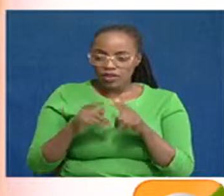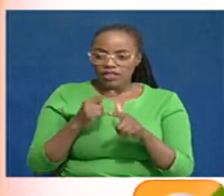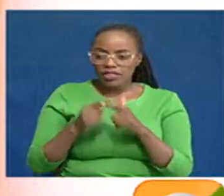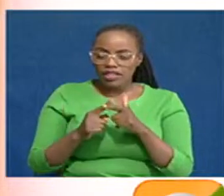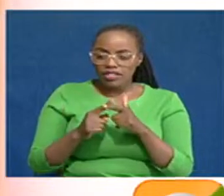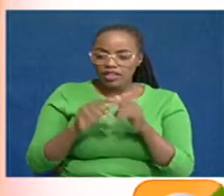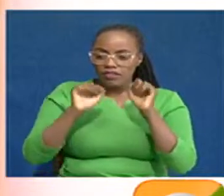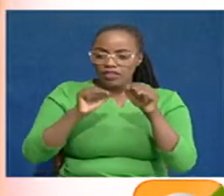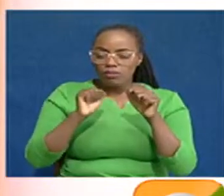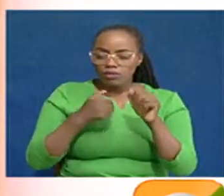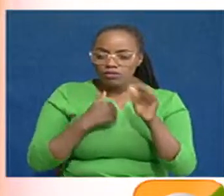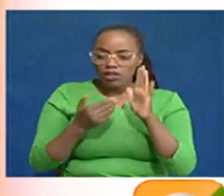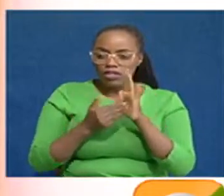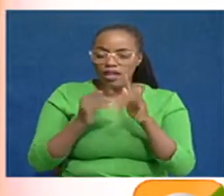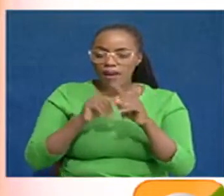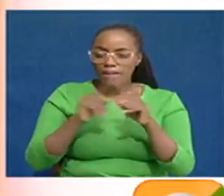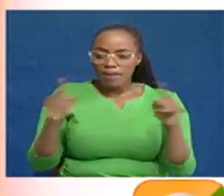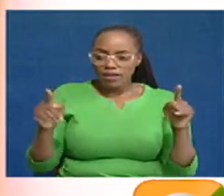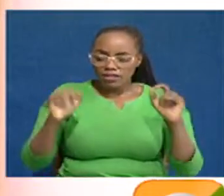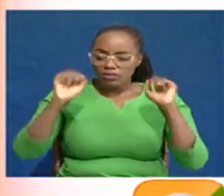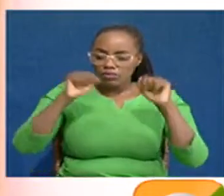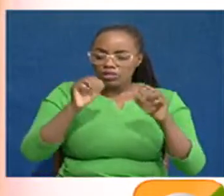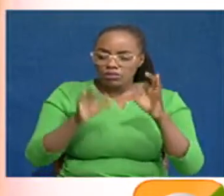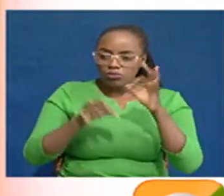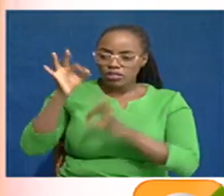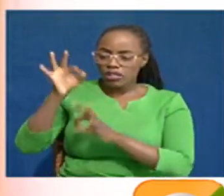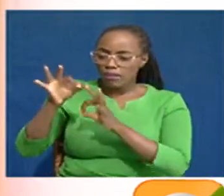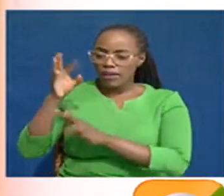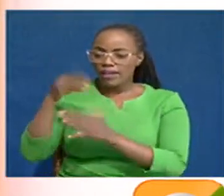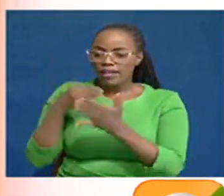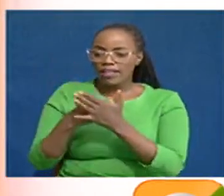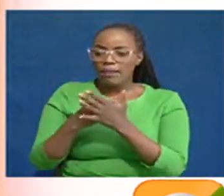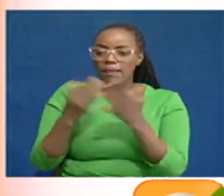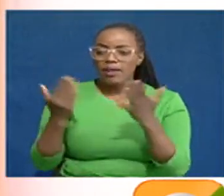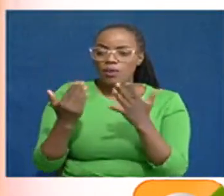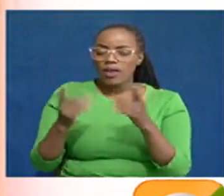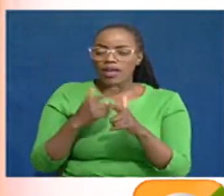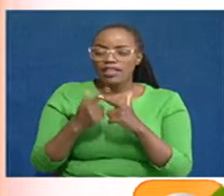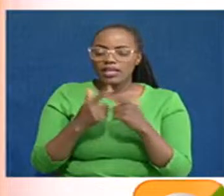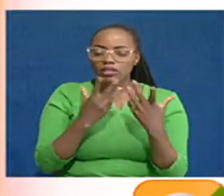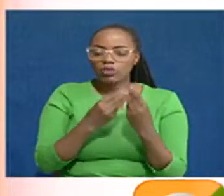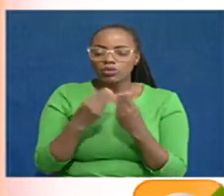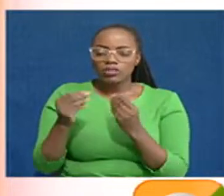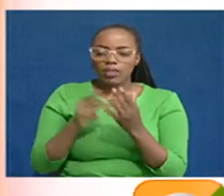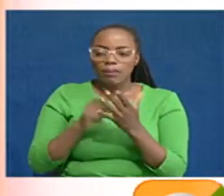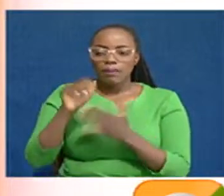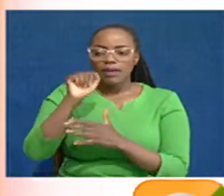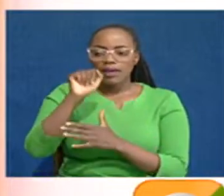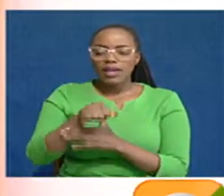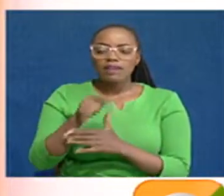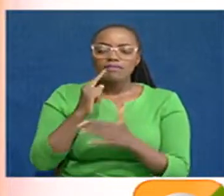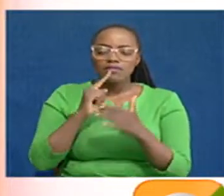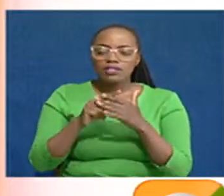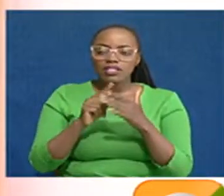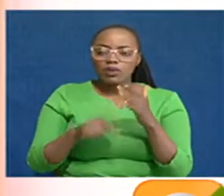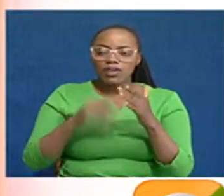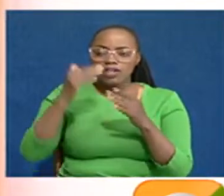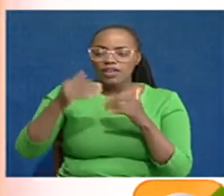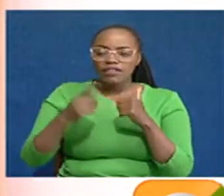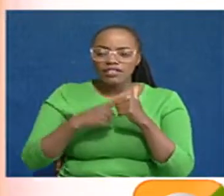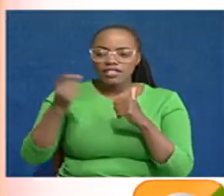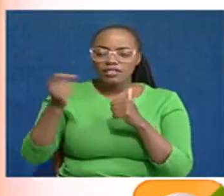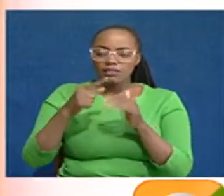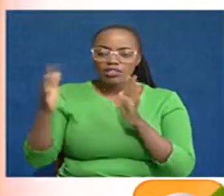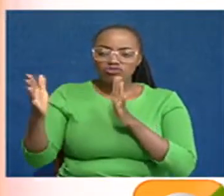600 billion is a lot, but you can borrow it in phases depending on where the money is, right? Yeah. And then you simply pay. So you say every 6 months or